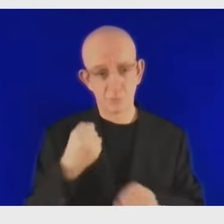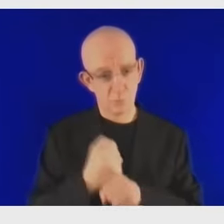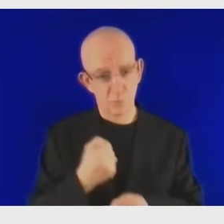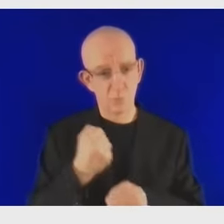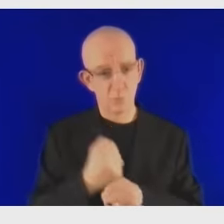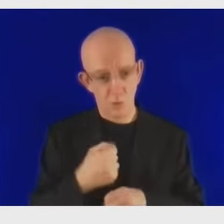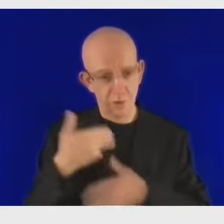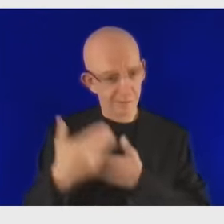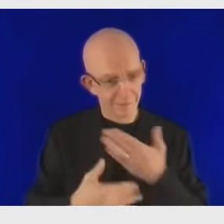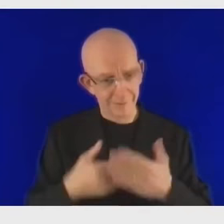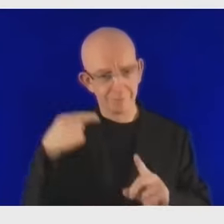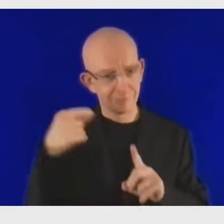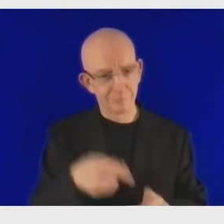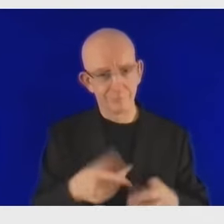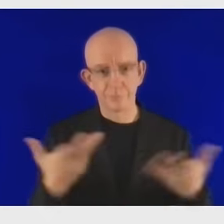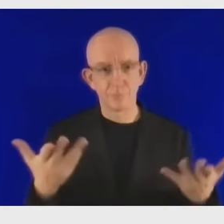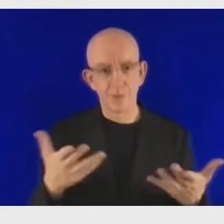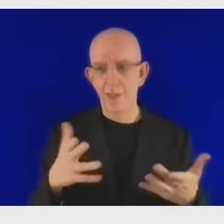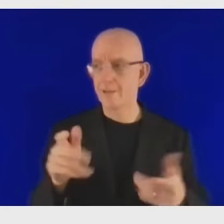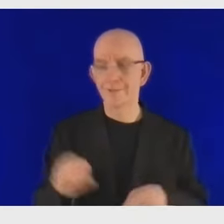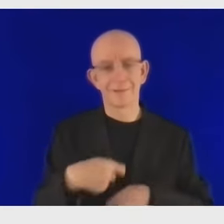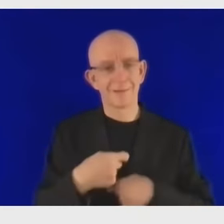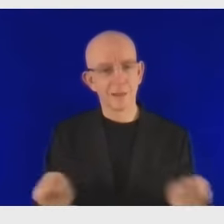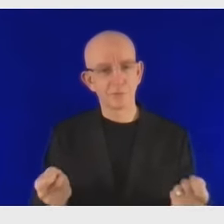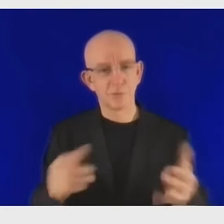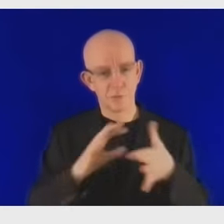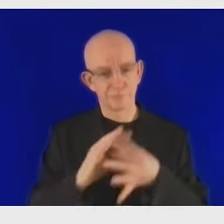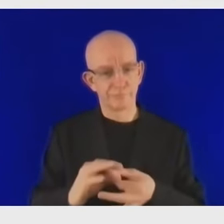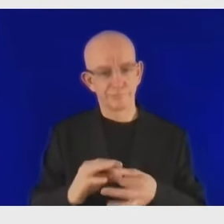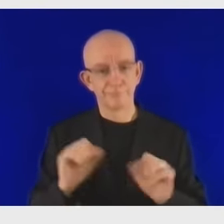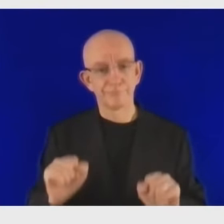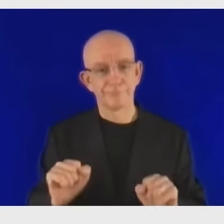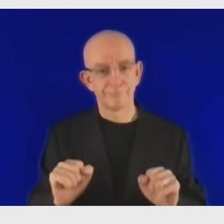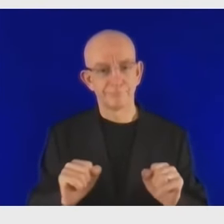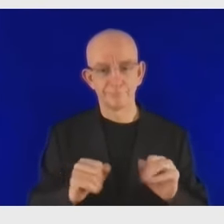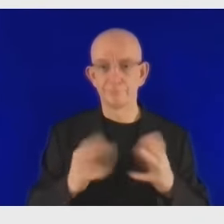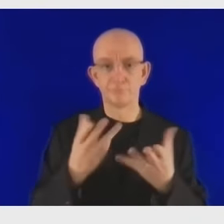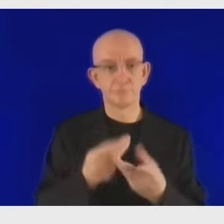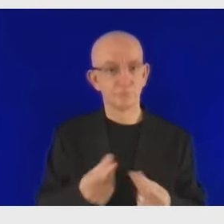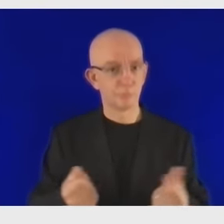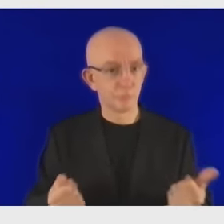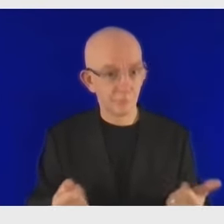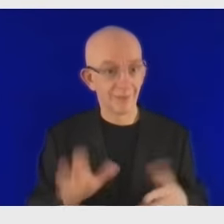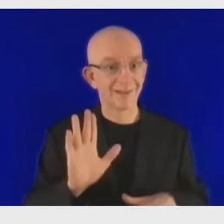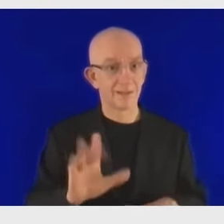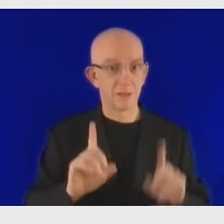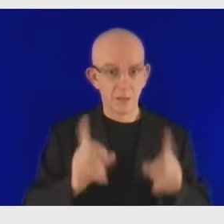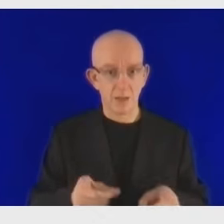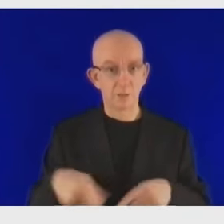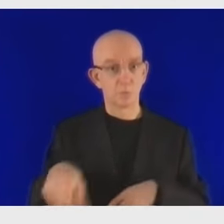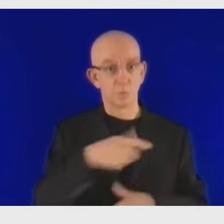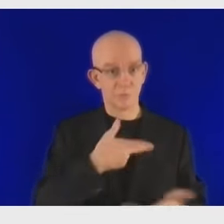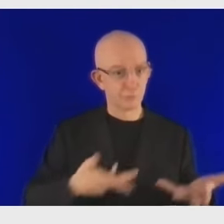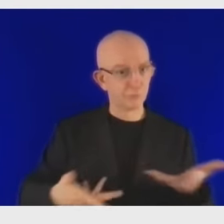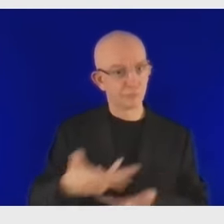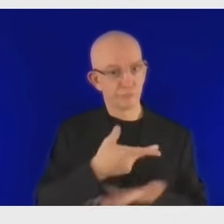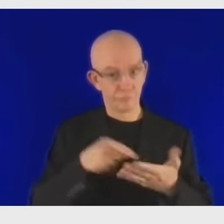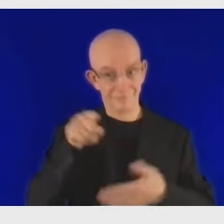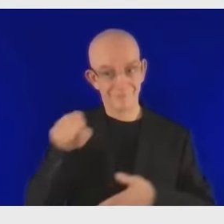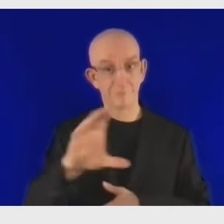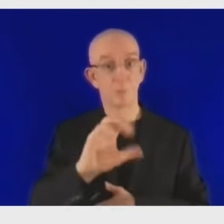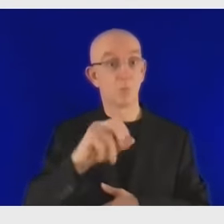it's one of the crucial thing for COP26, which is coming in. But I would also like to say that nature-based solution needs